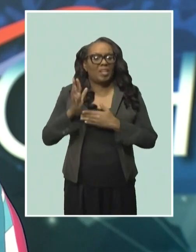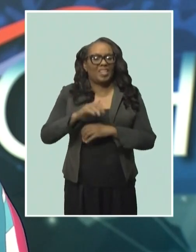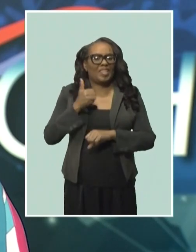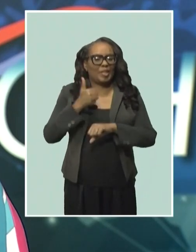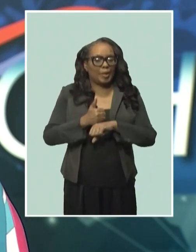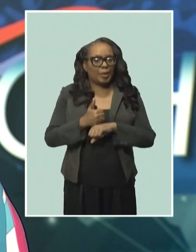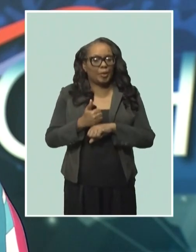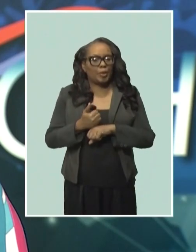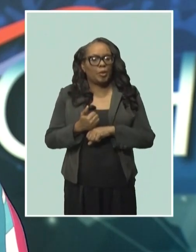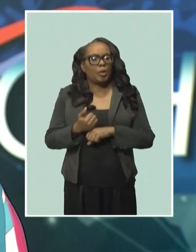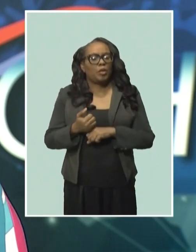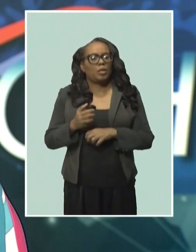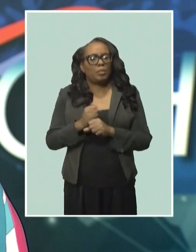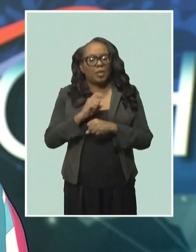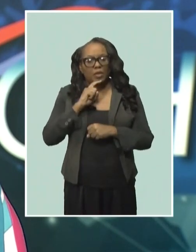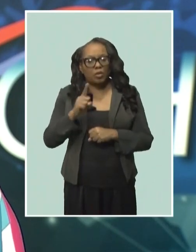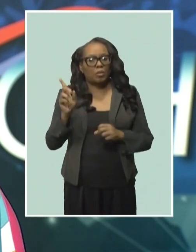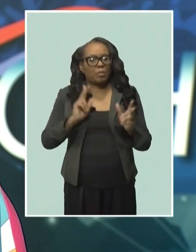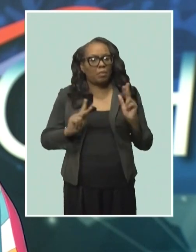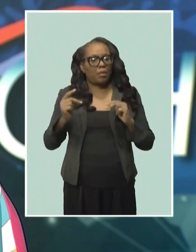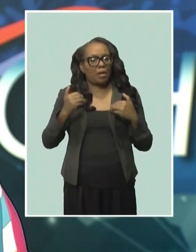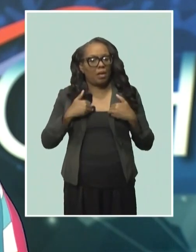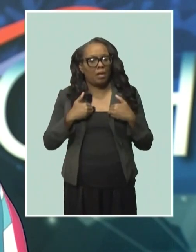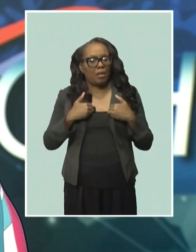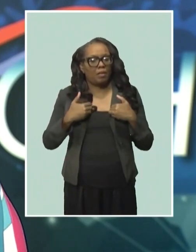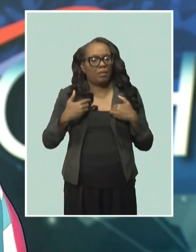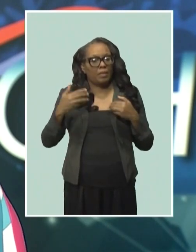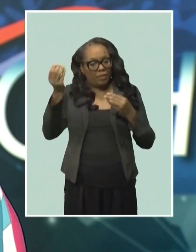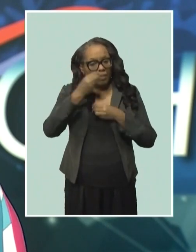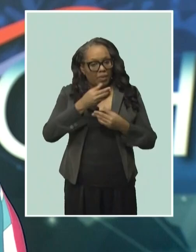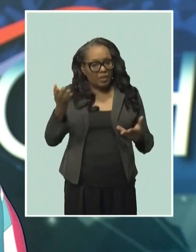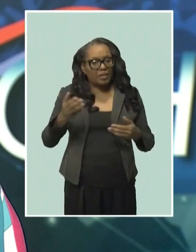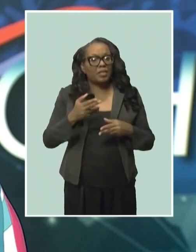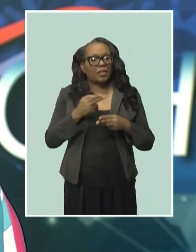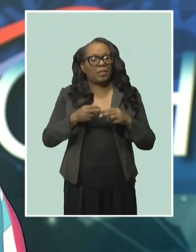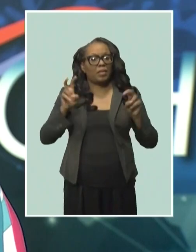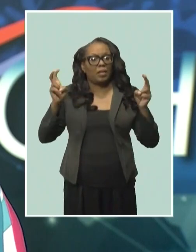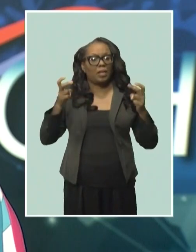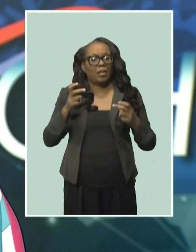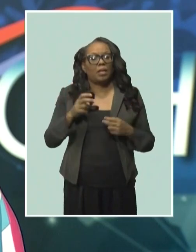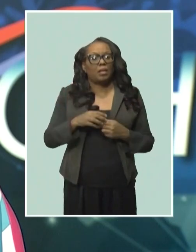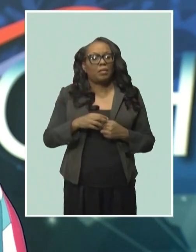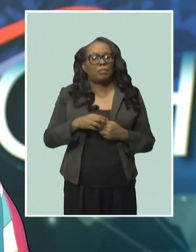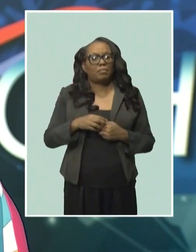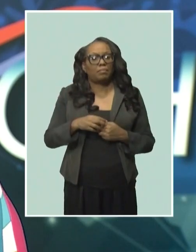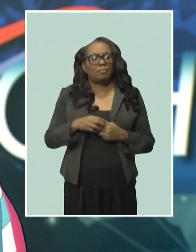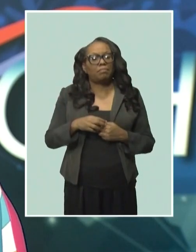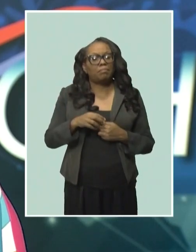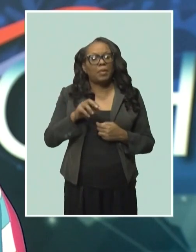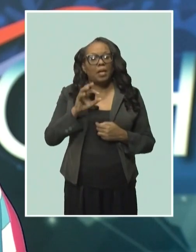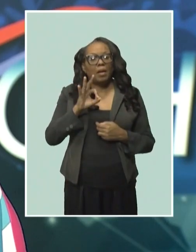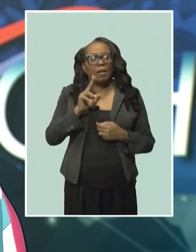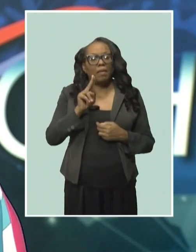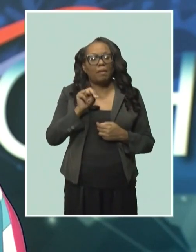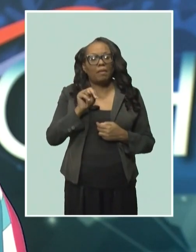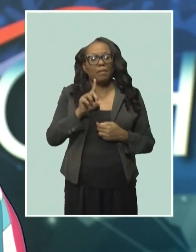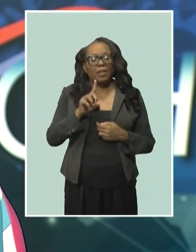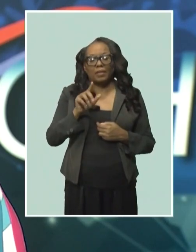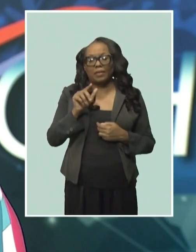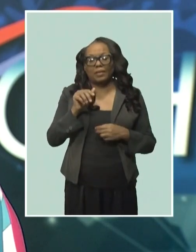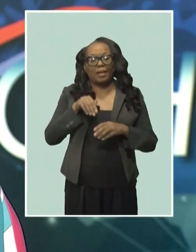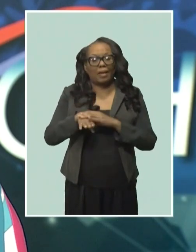to keep local entrepreneurs informed. It's the Fund Access Keep It Real series. The program features